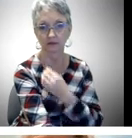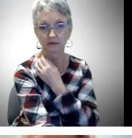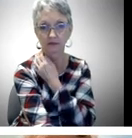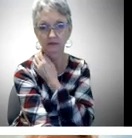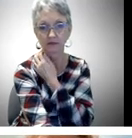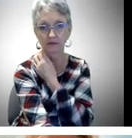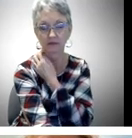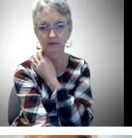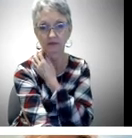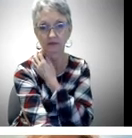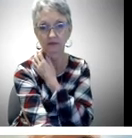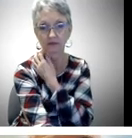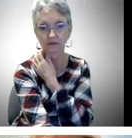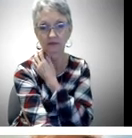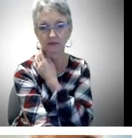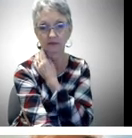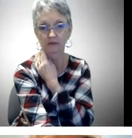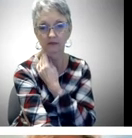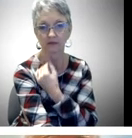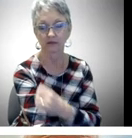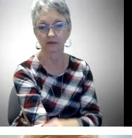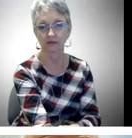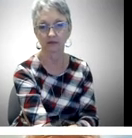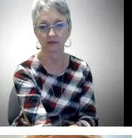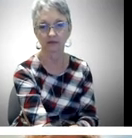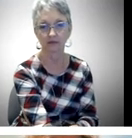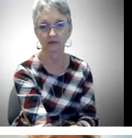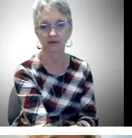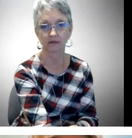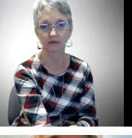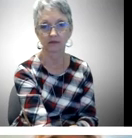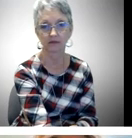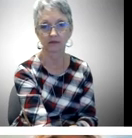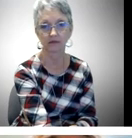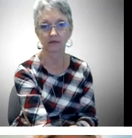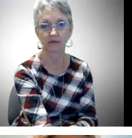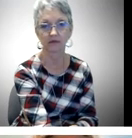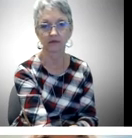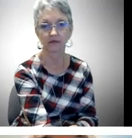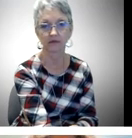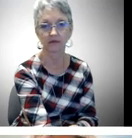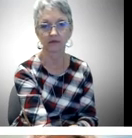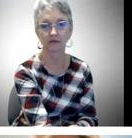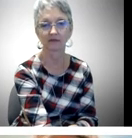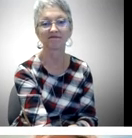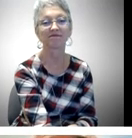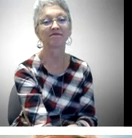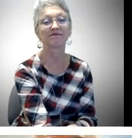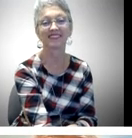the young adults that I've represented, they've added in under other, helping them get a driver's license.